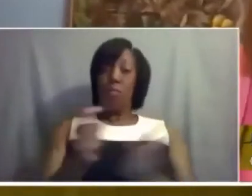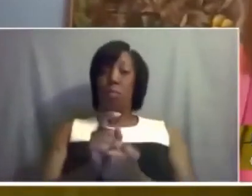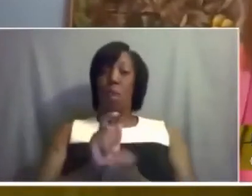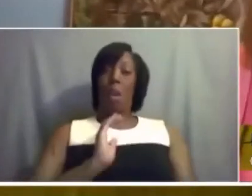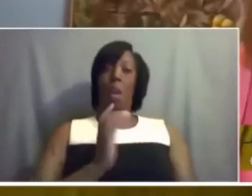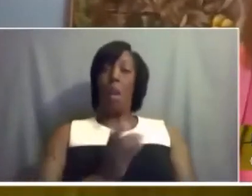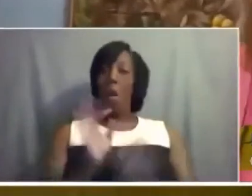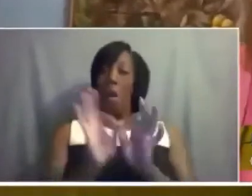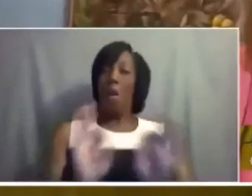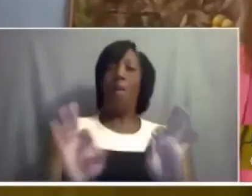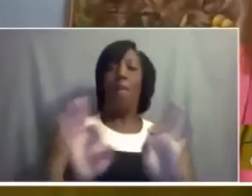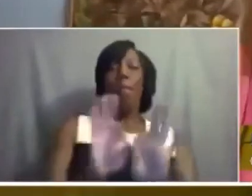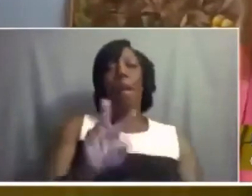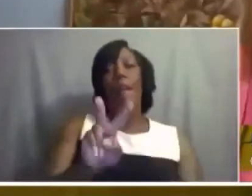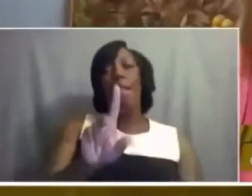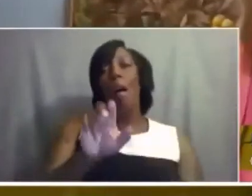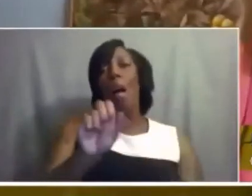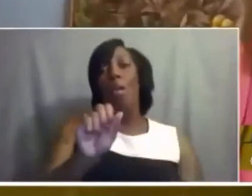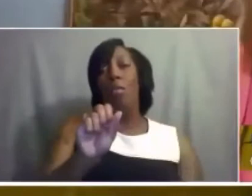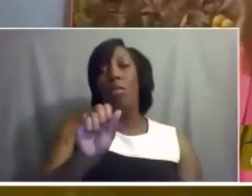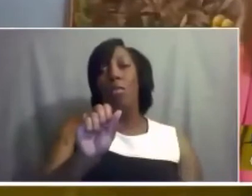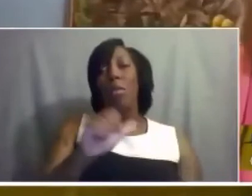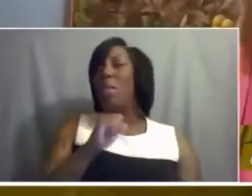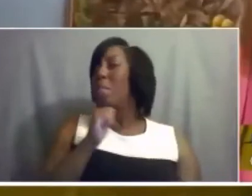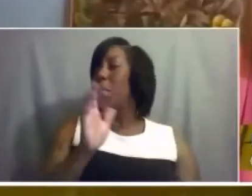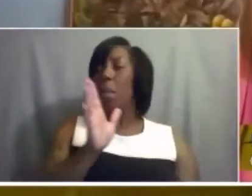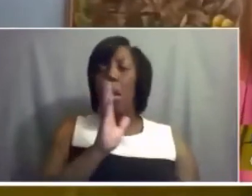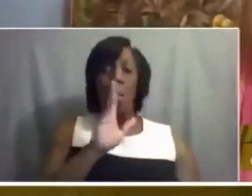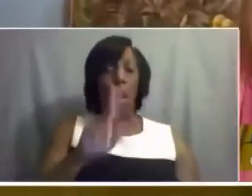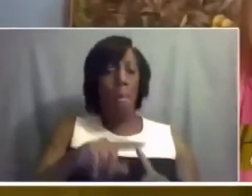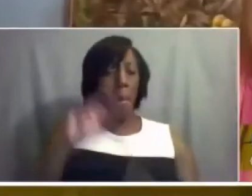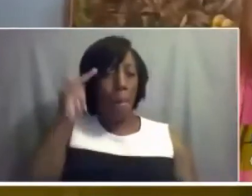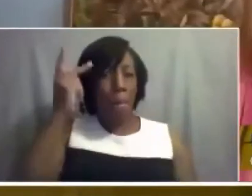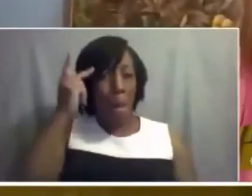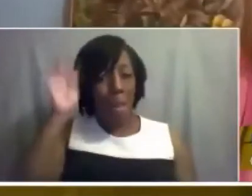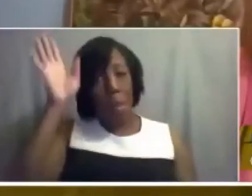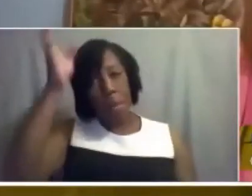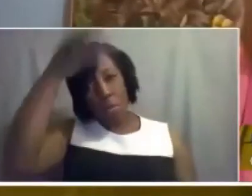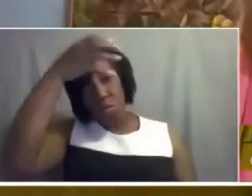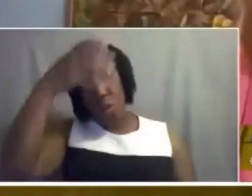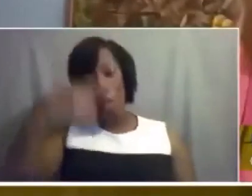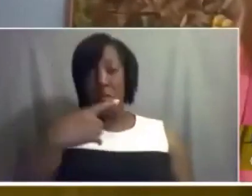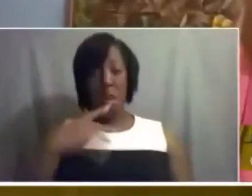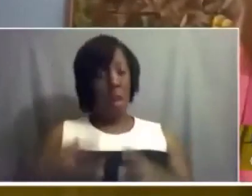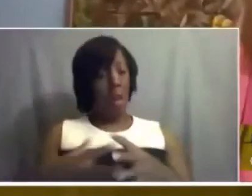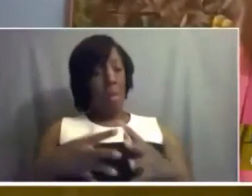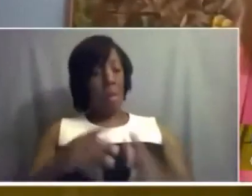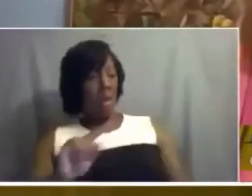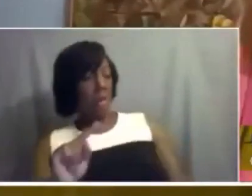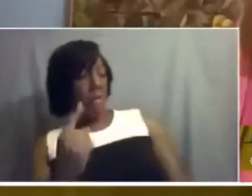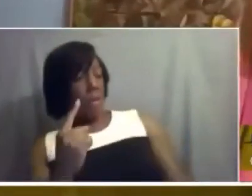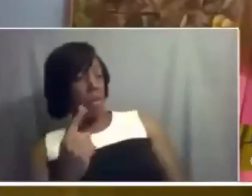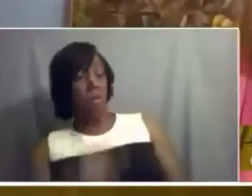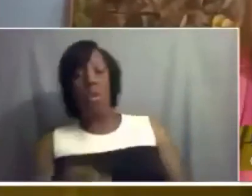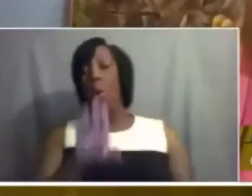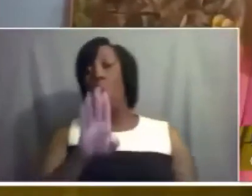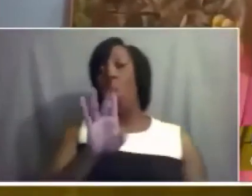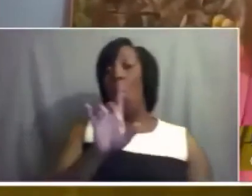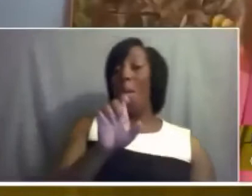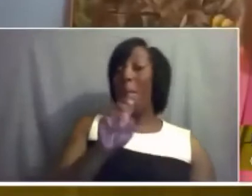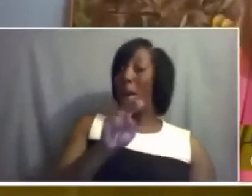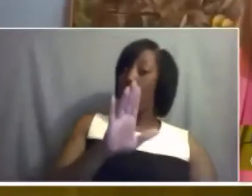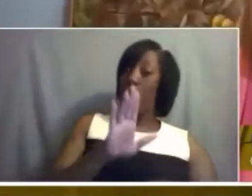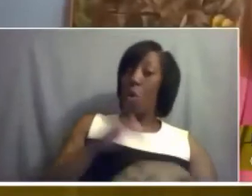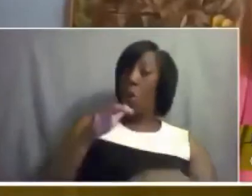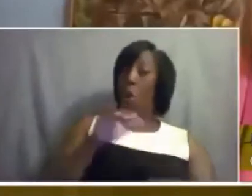this is not related to political parties, whether it was Trump's crass America First or Biden's call for the US